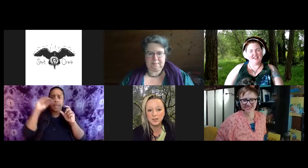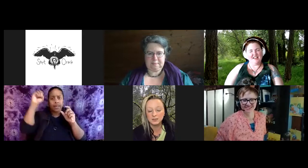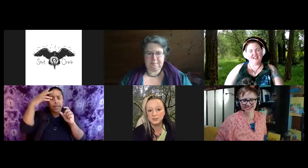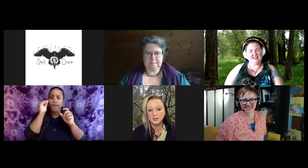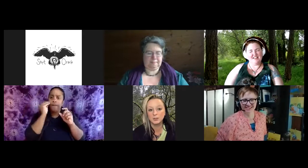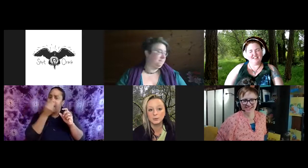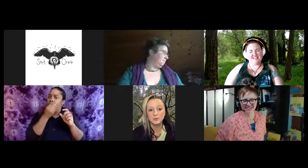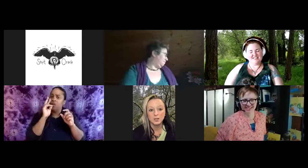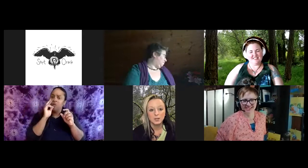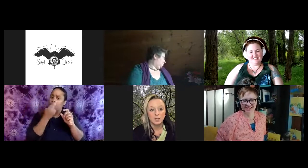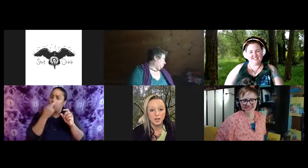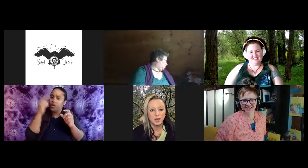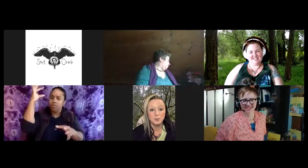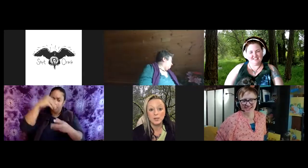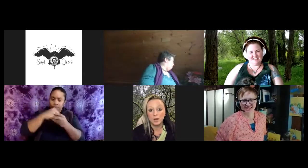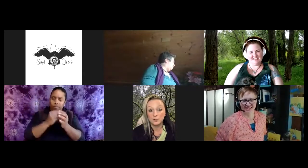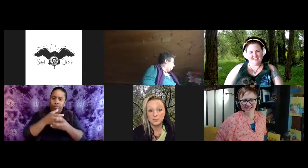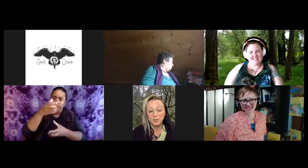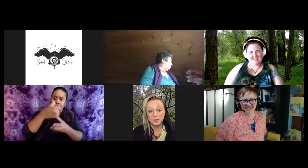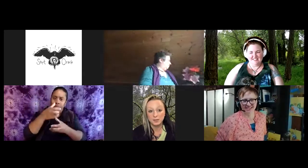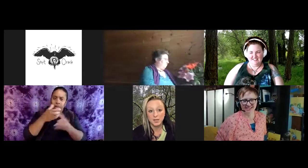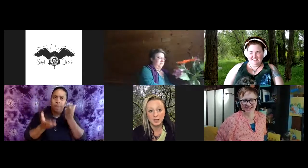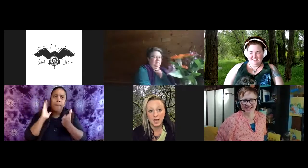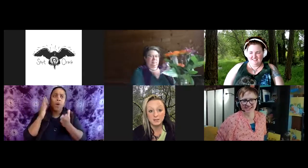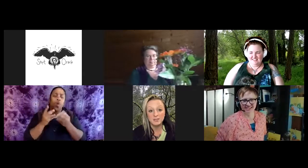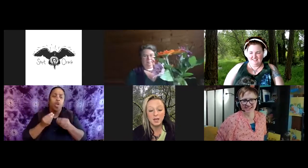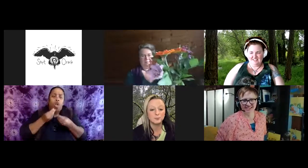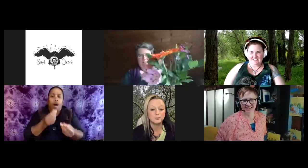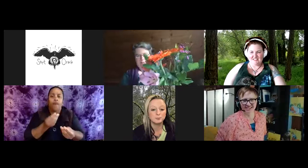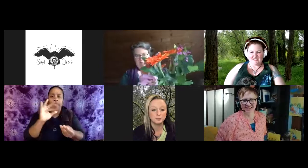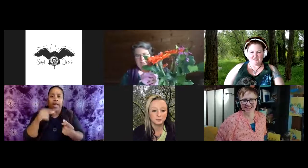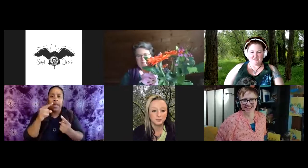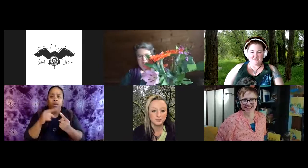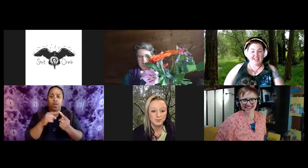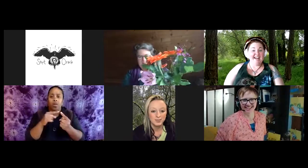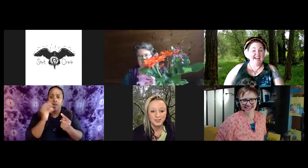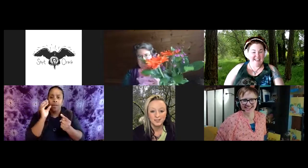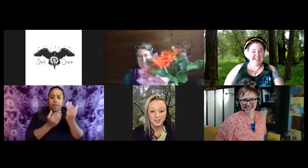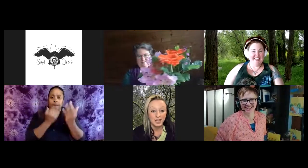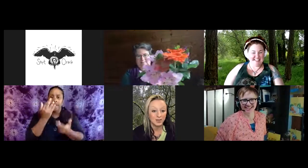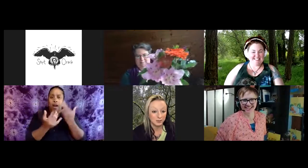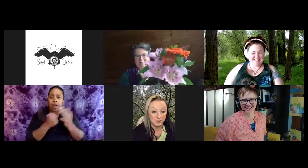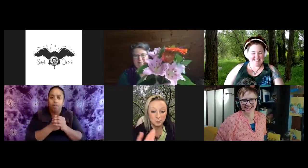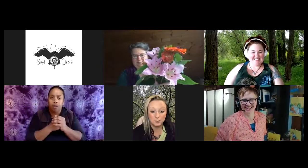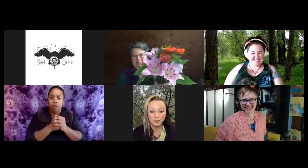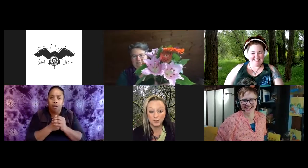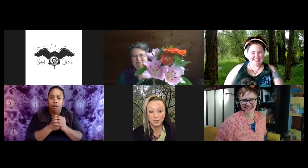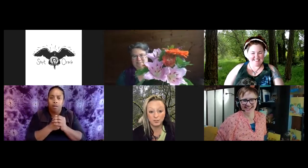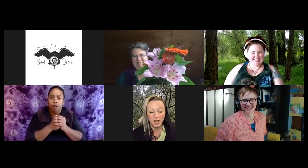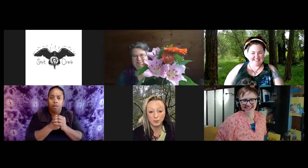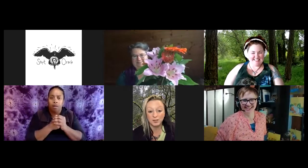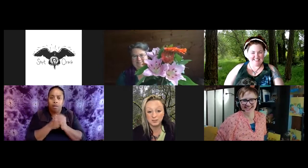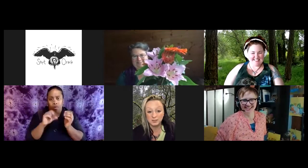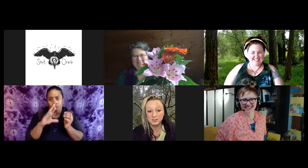like that. And so I might offer something like that to them. Yeah, or some of my